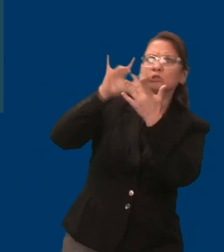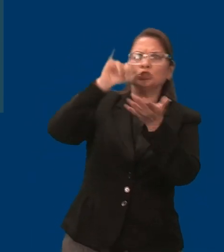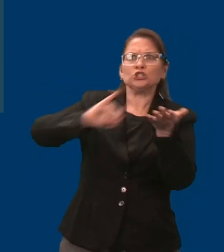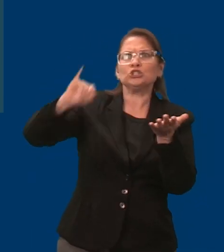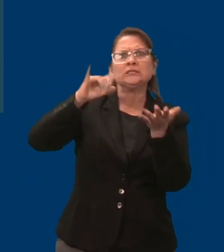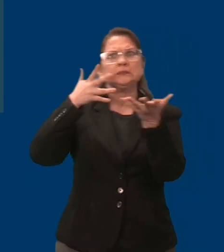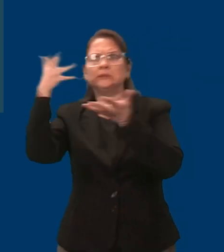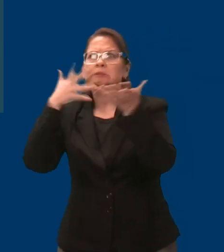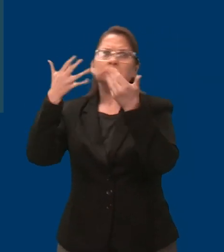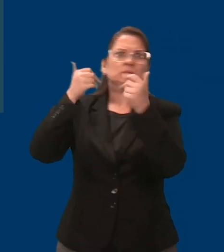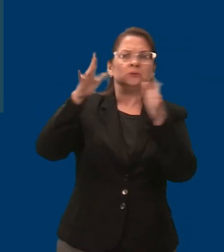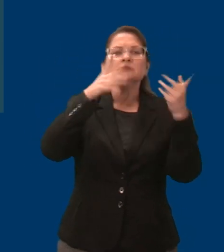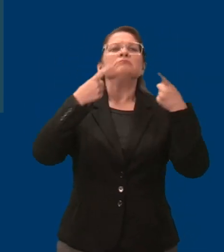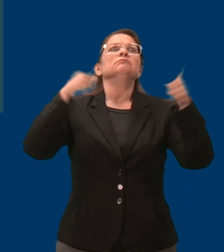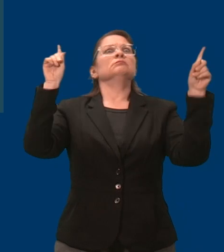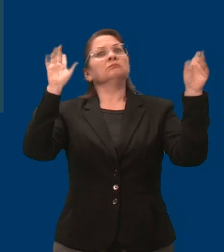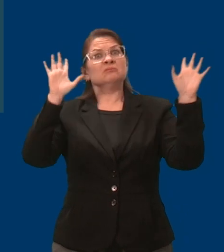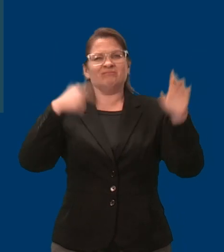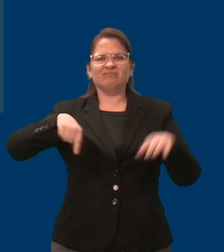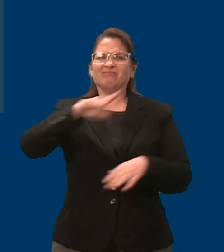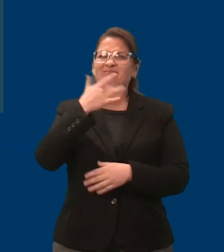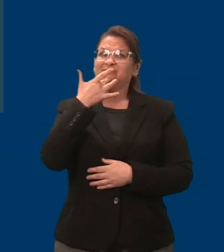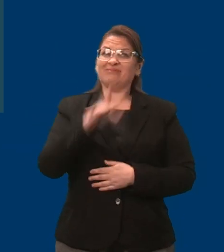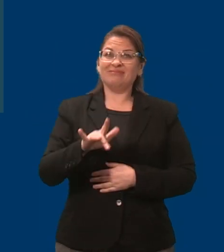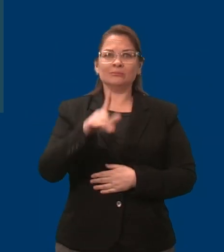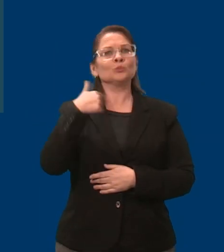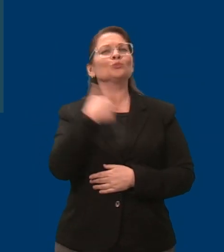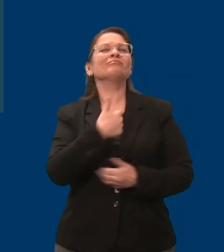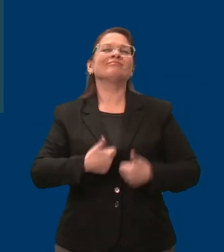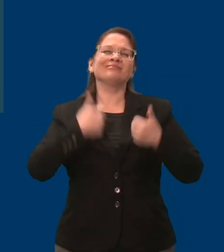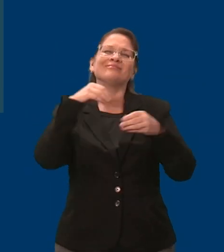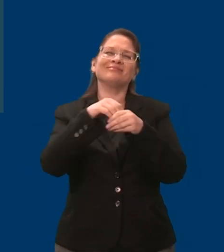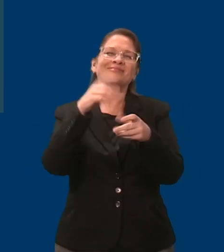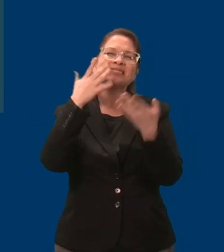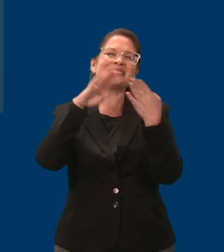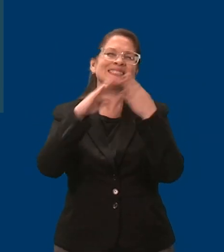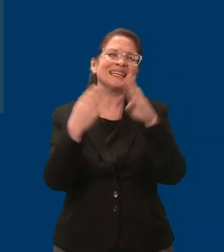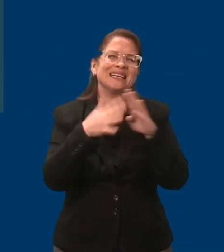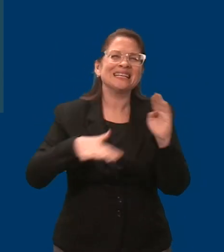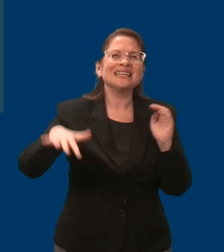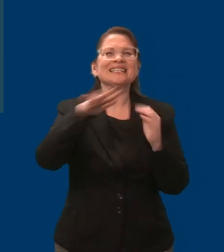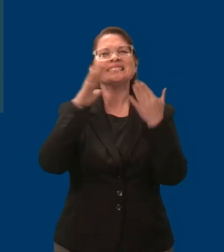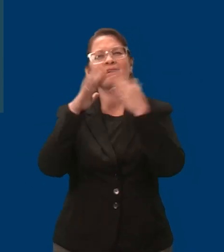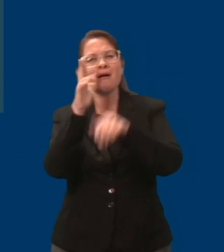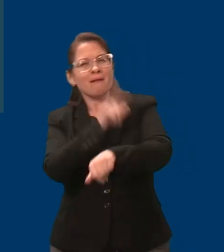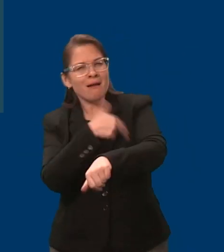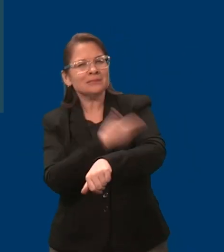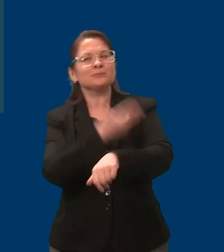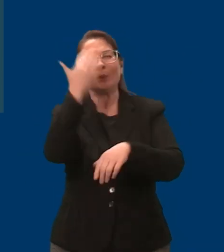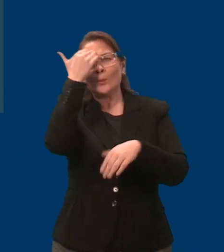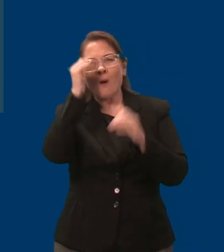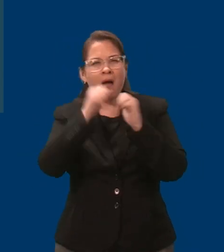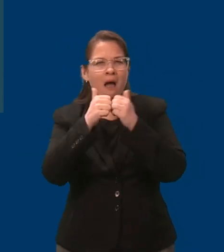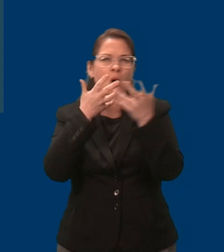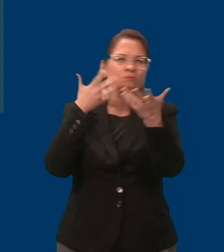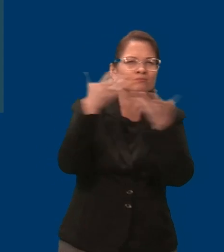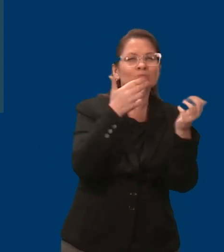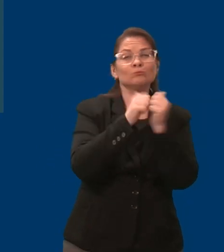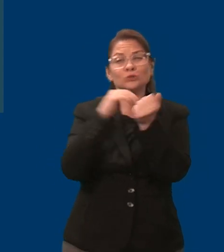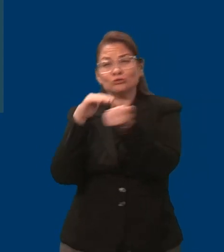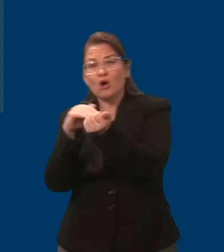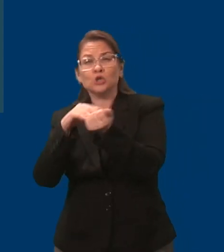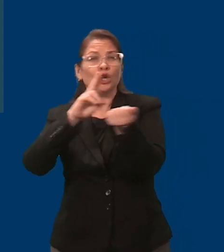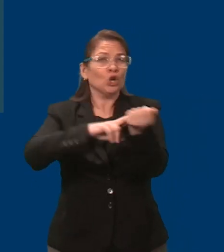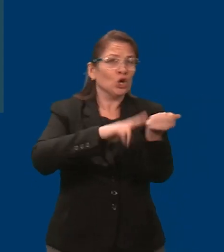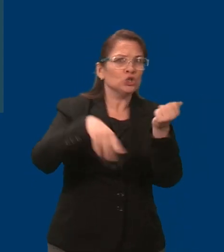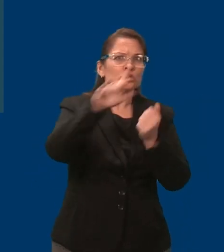we were physically located within the hospital. We had access to doctors and specialists daily who could call, pressure, and submit documents to